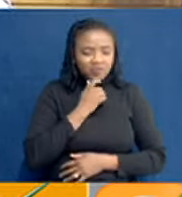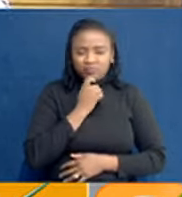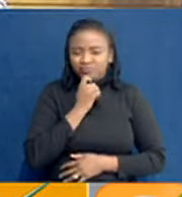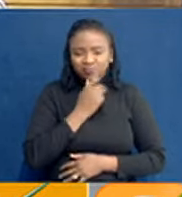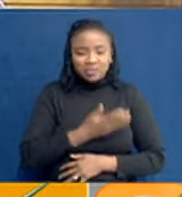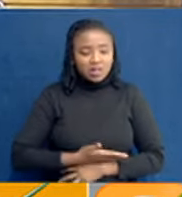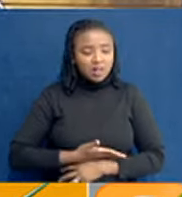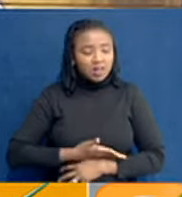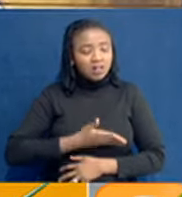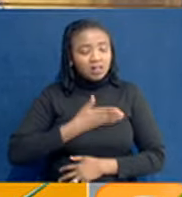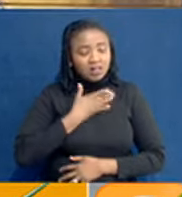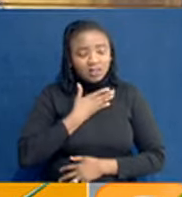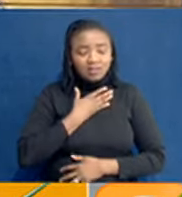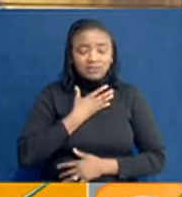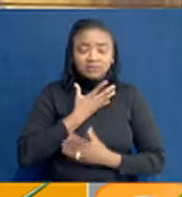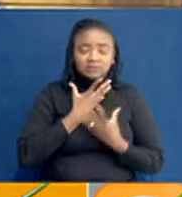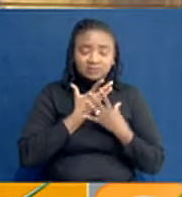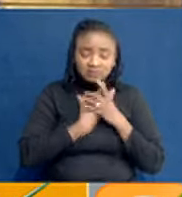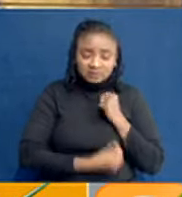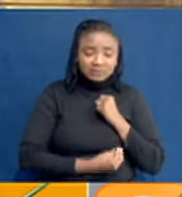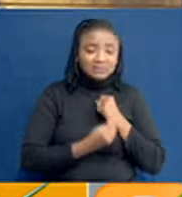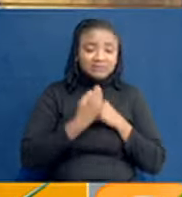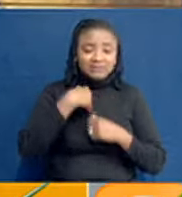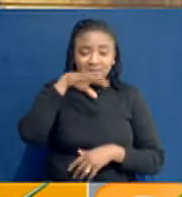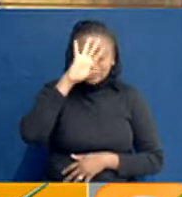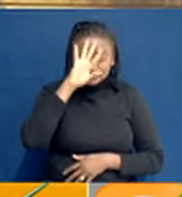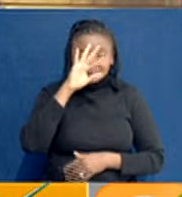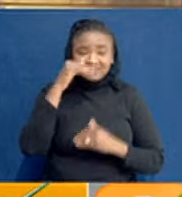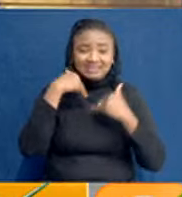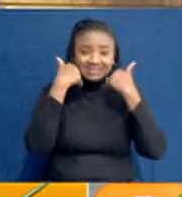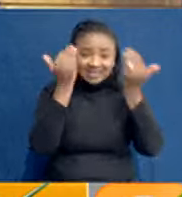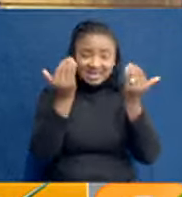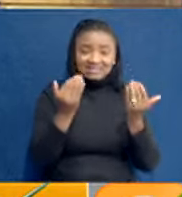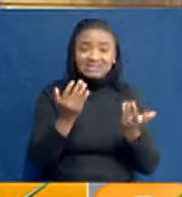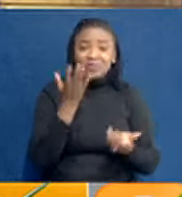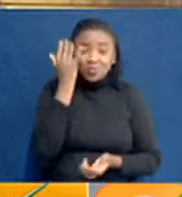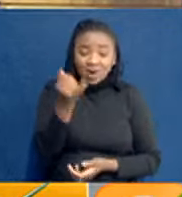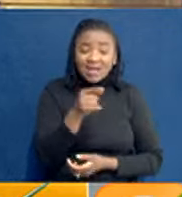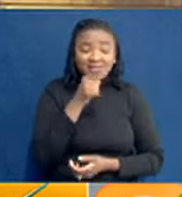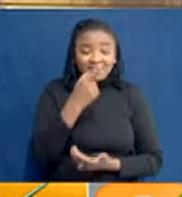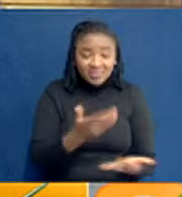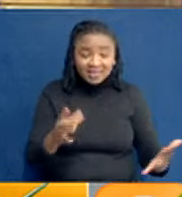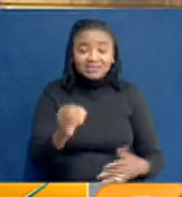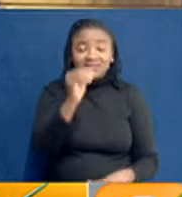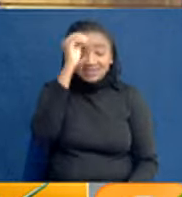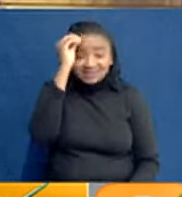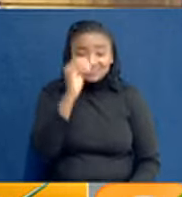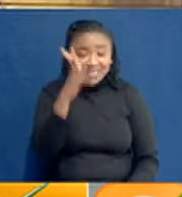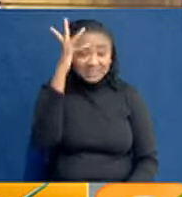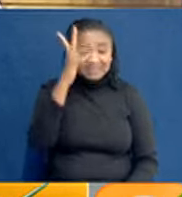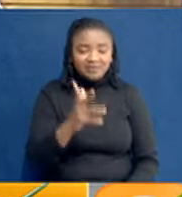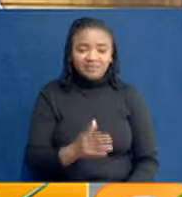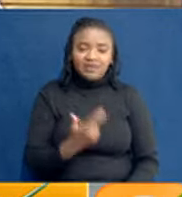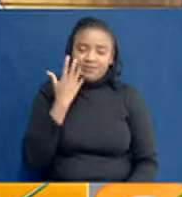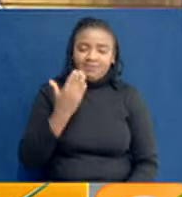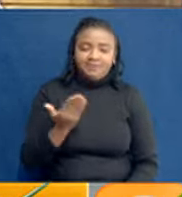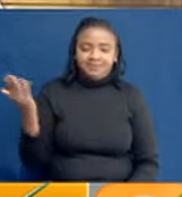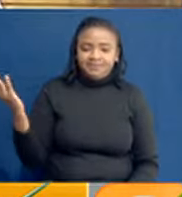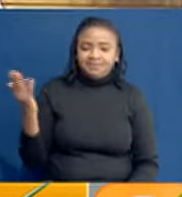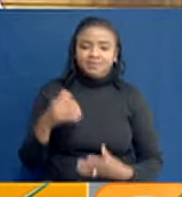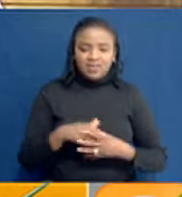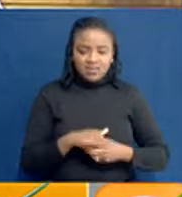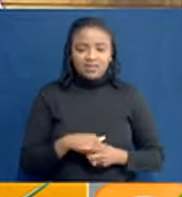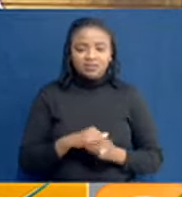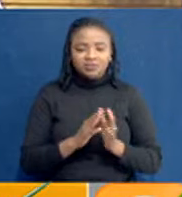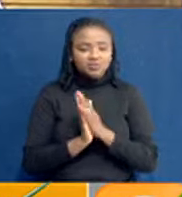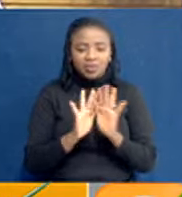expenses compounded by the energy costs. Well, Citizen TV's Brenda Wanga is on the cost of living watch in